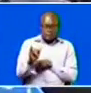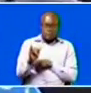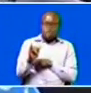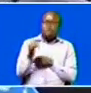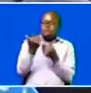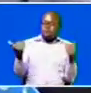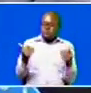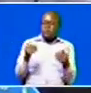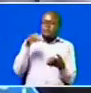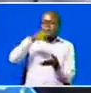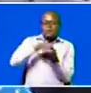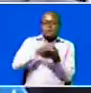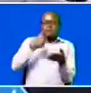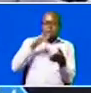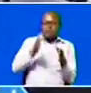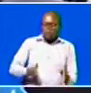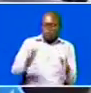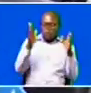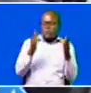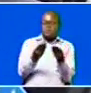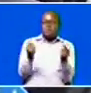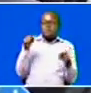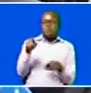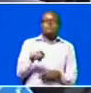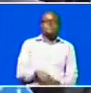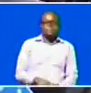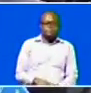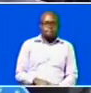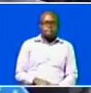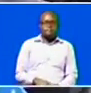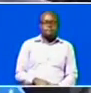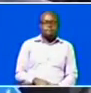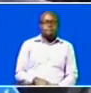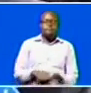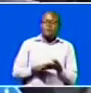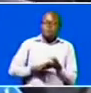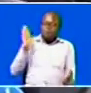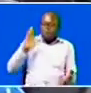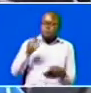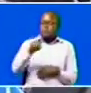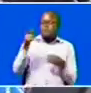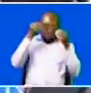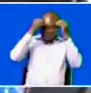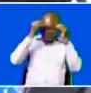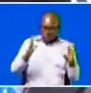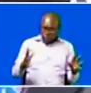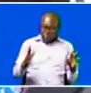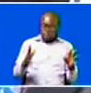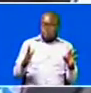cases have their own way way of being handled. And most of those students who have